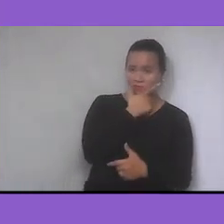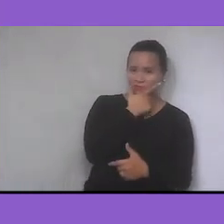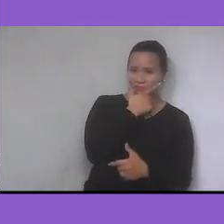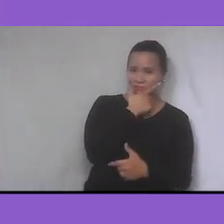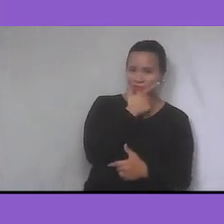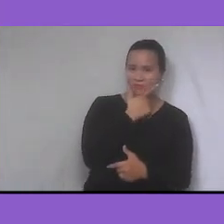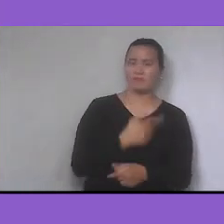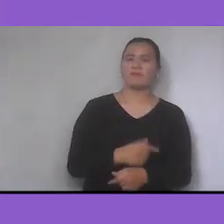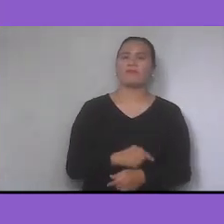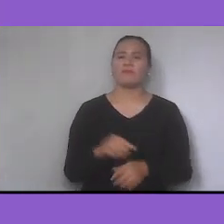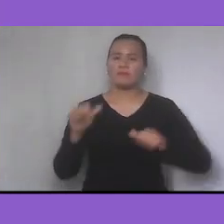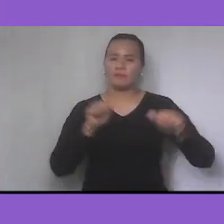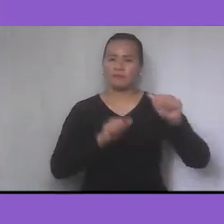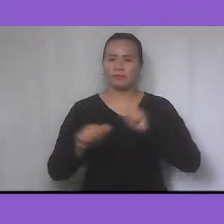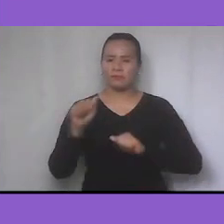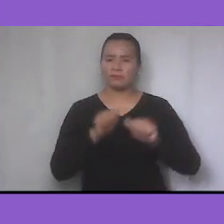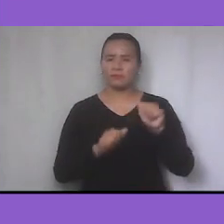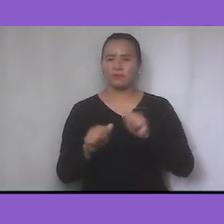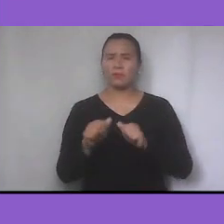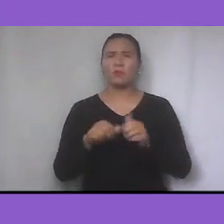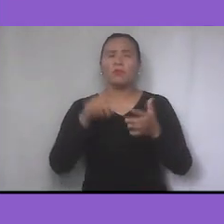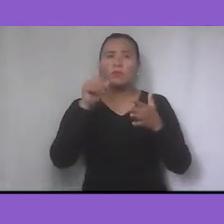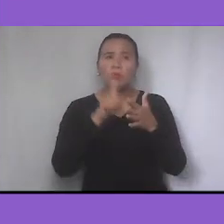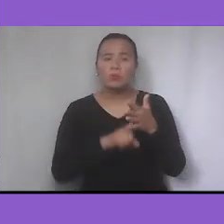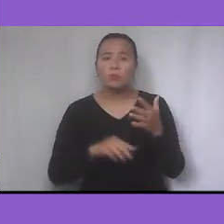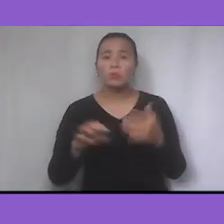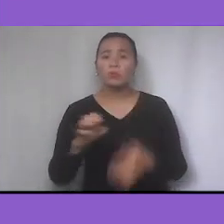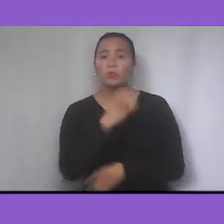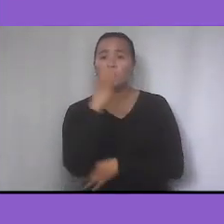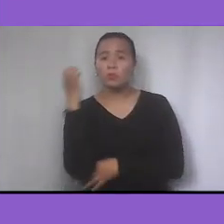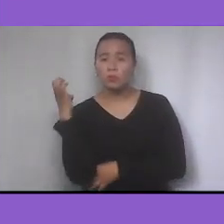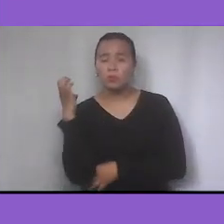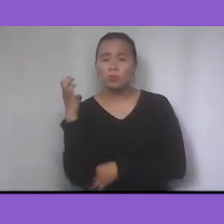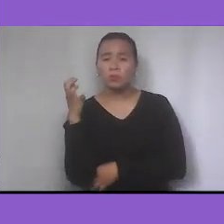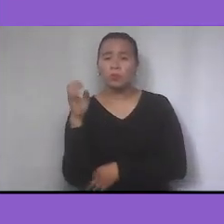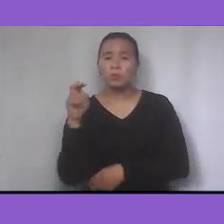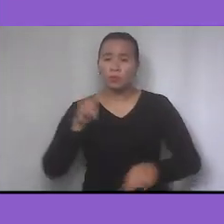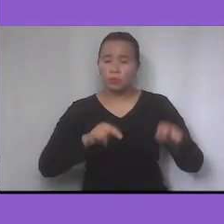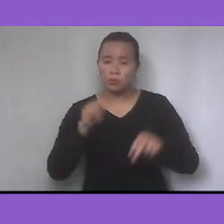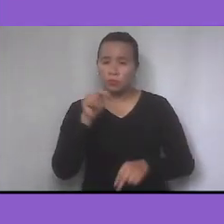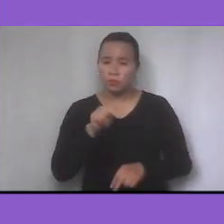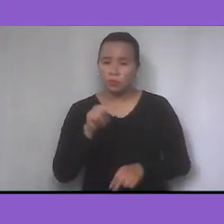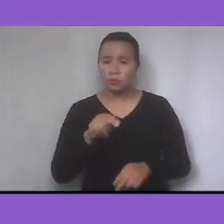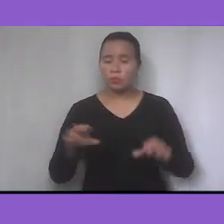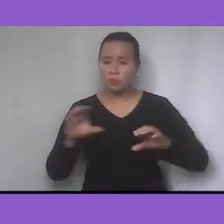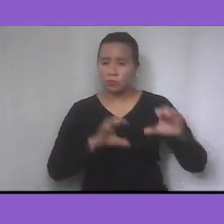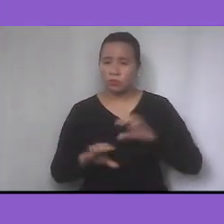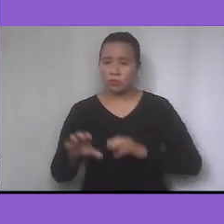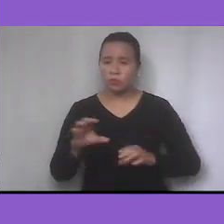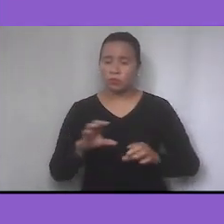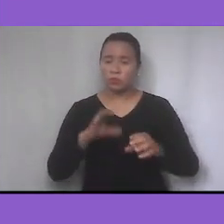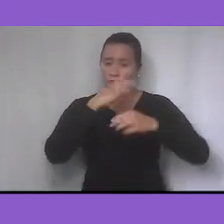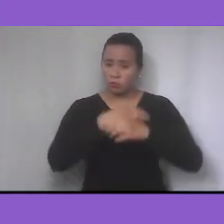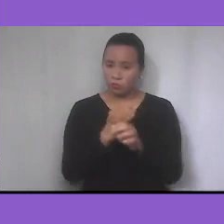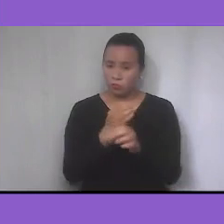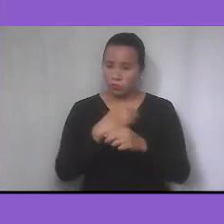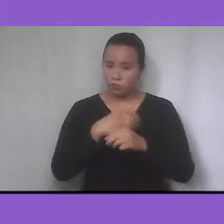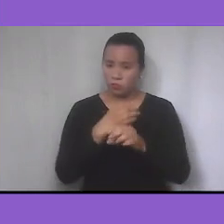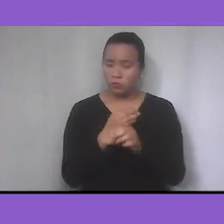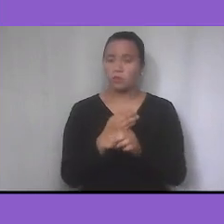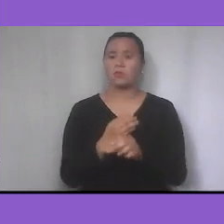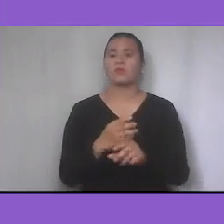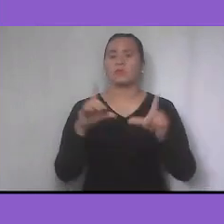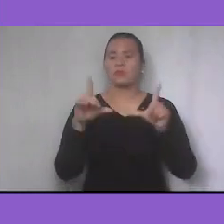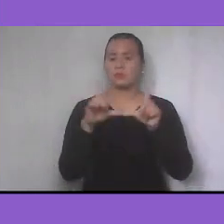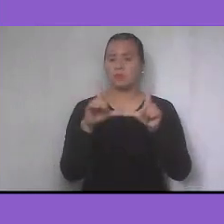level. Ano pang pwede nating gawin para tuparin ang bilin ni nanay? Creative na rin siya. So that said,